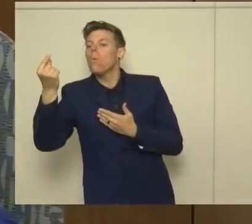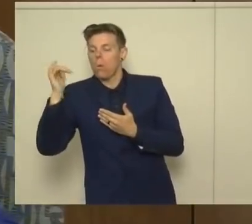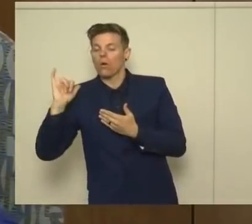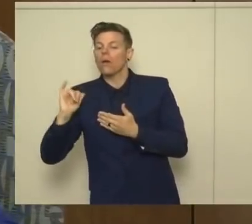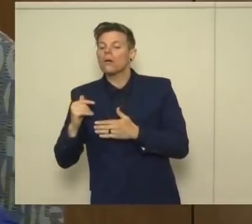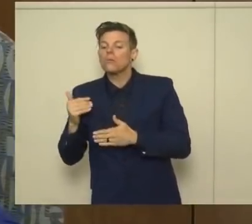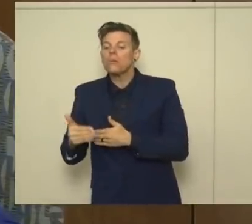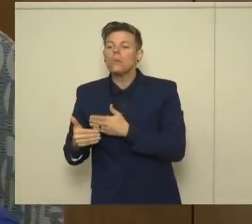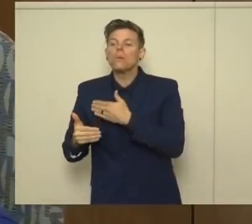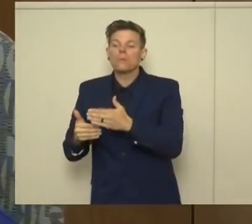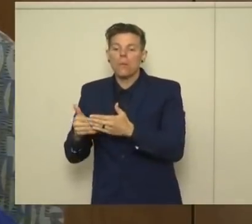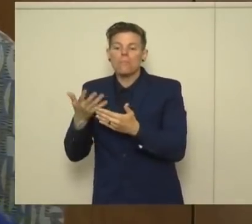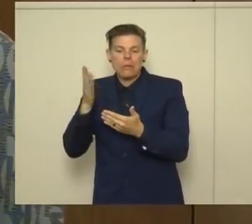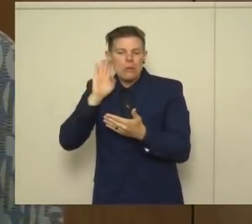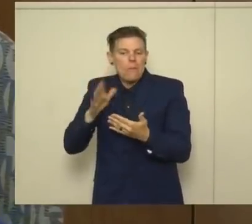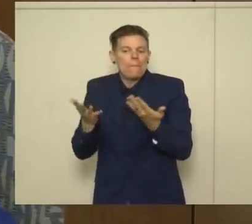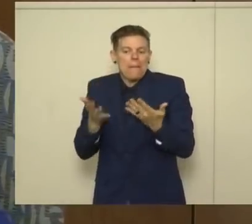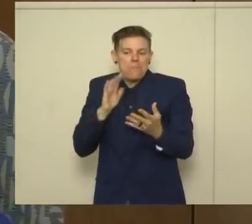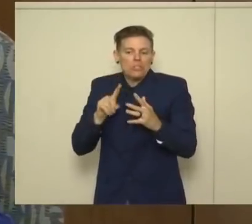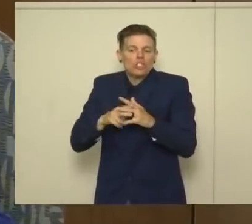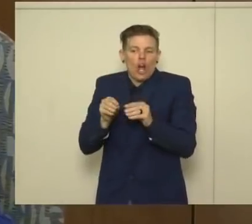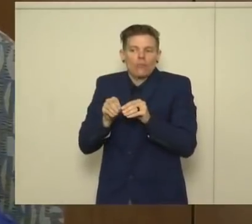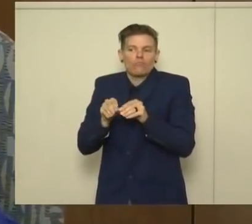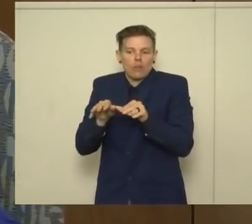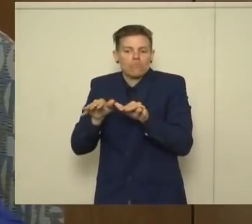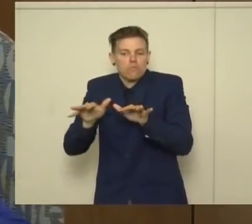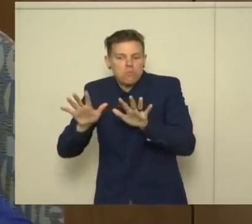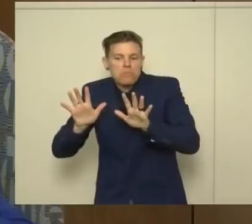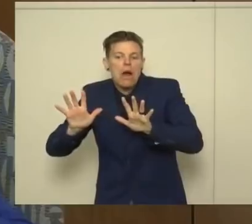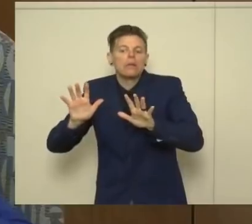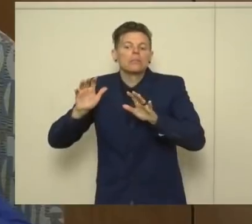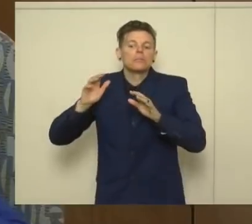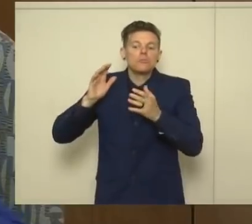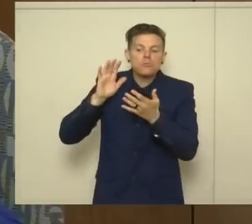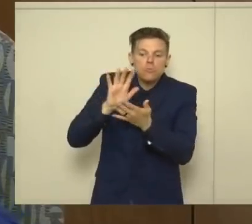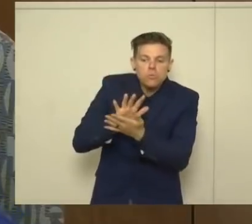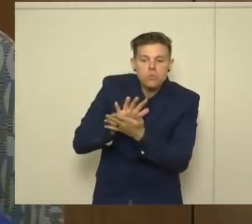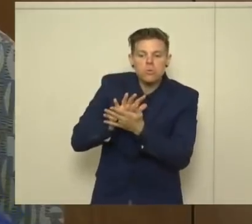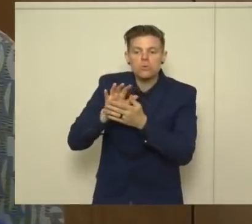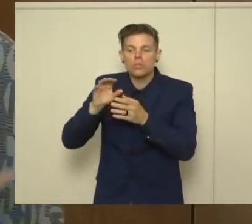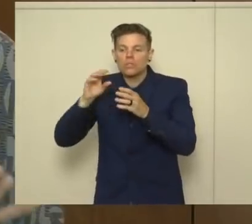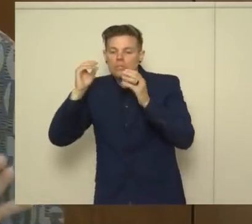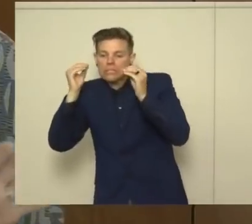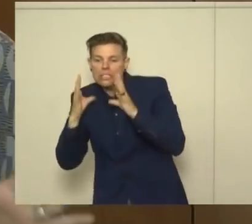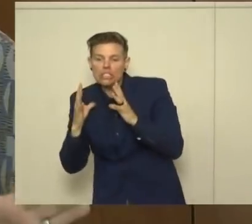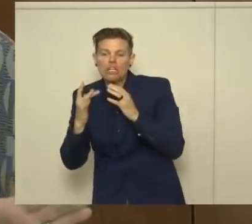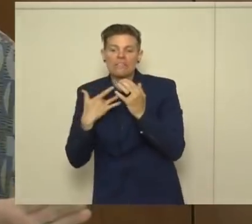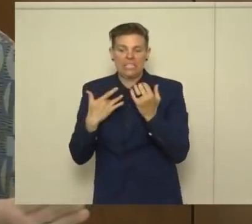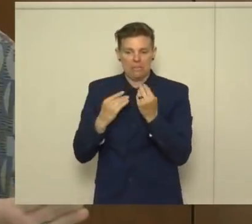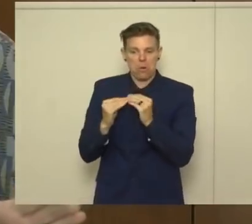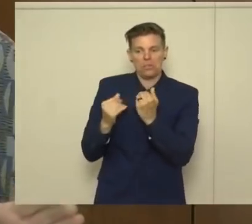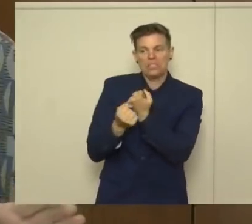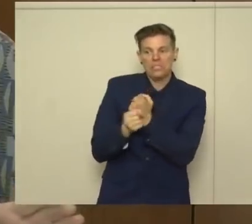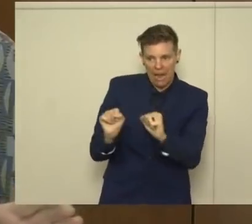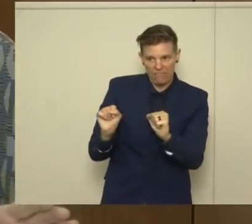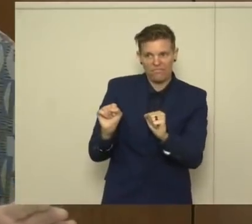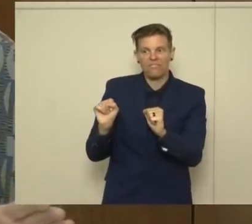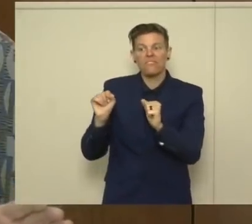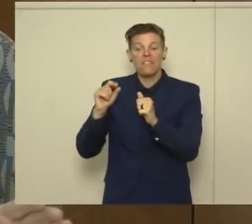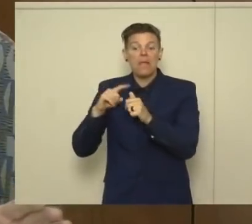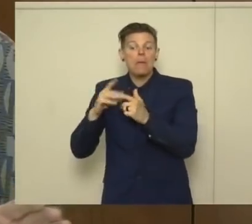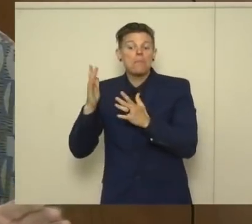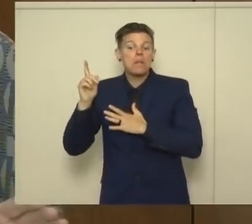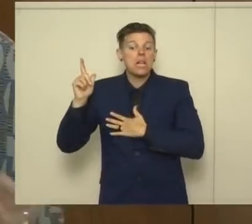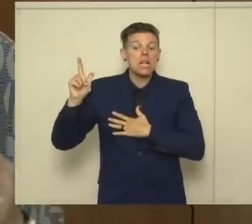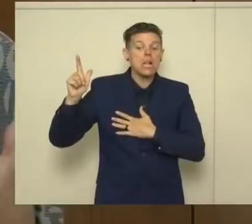transmission because of those rates. That means students and educators are safer in these back-to-school environments. And then as